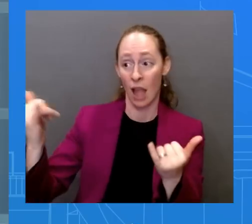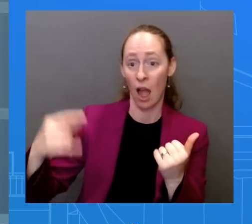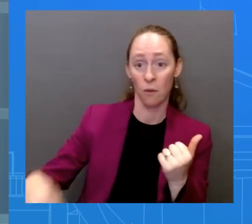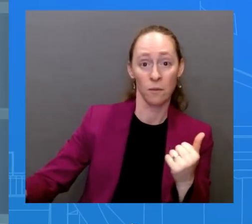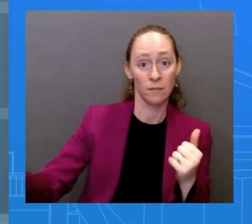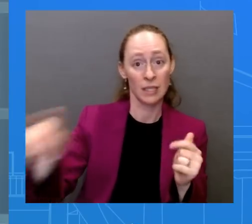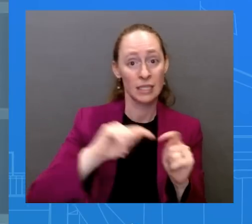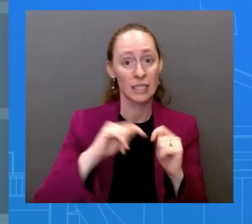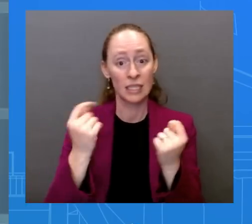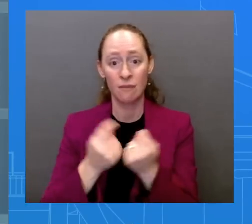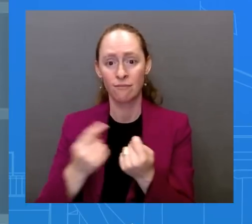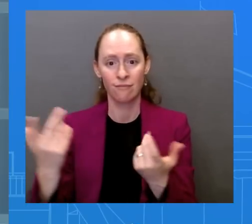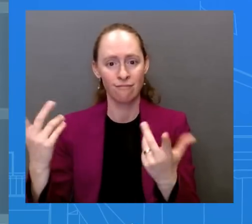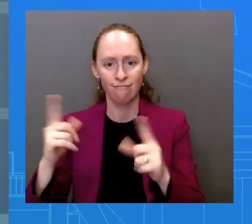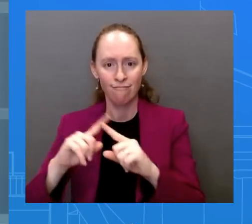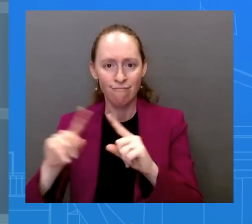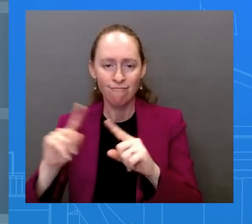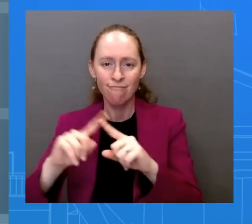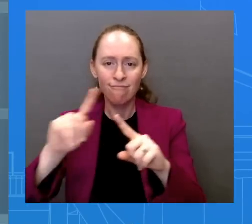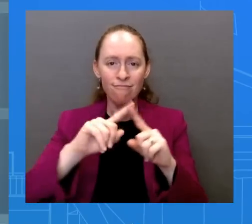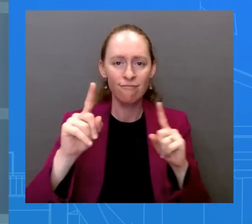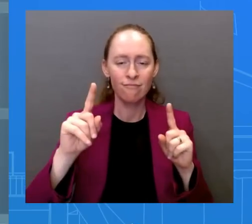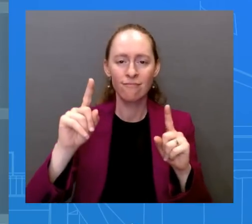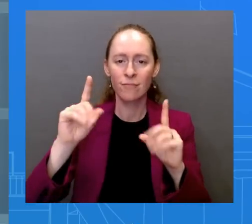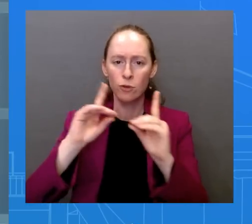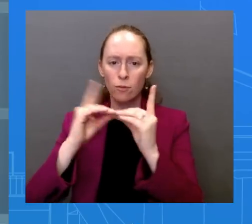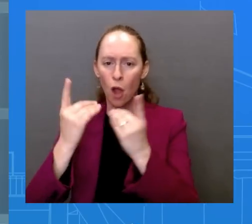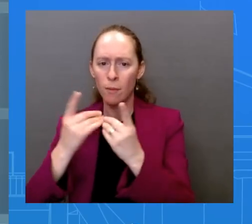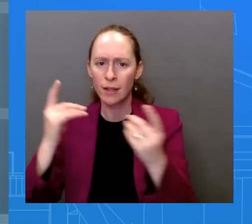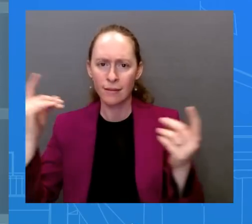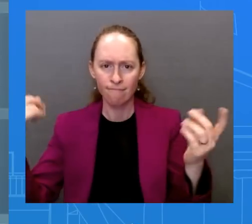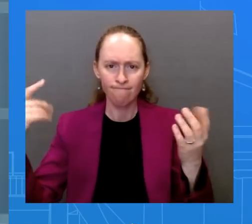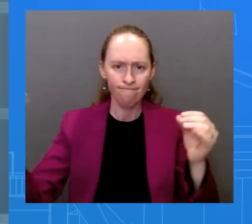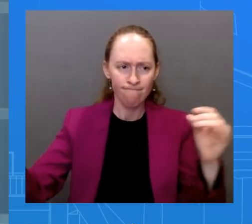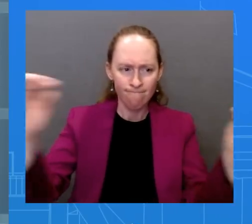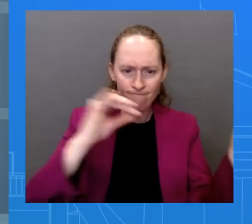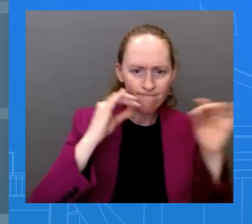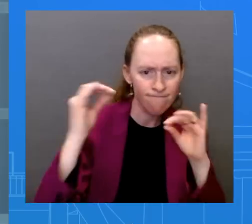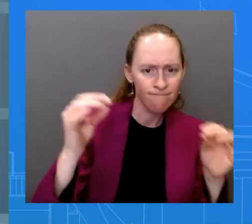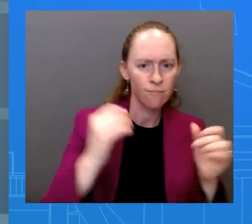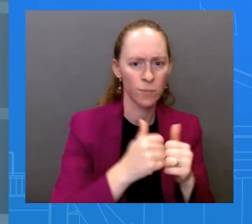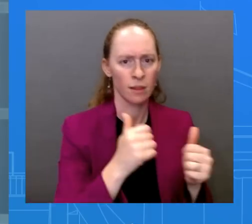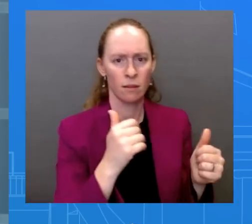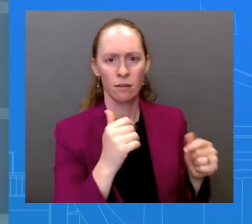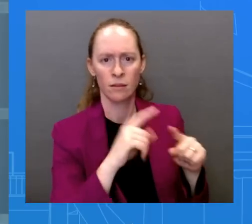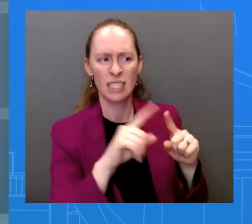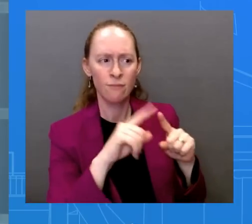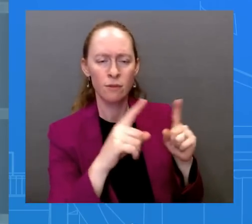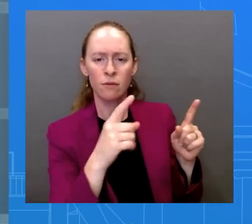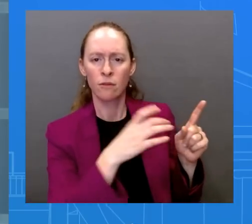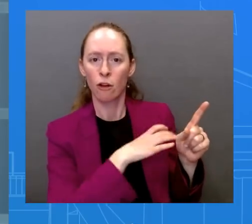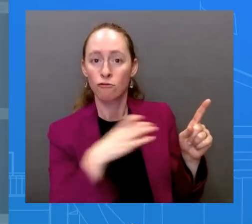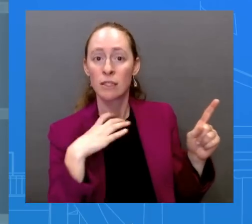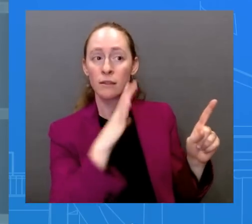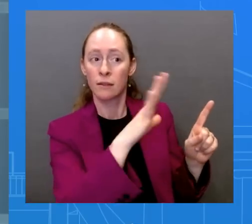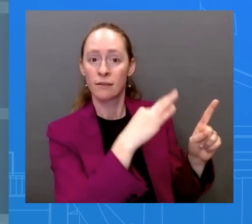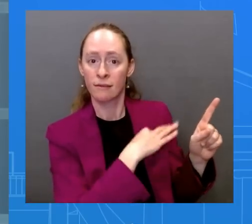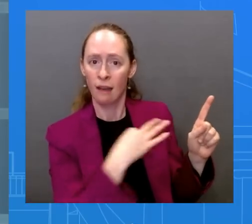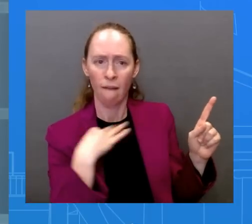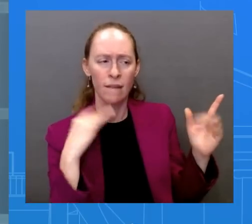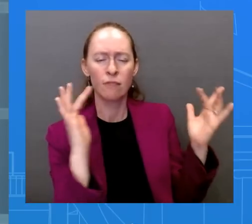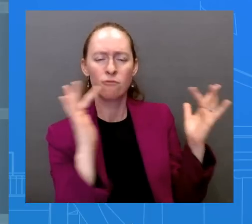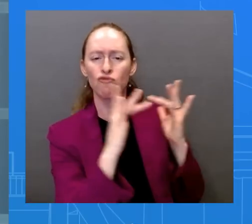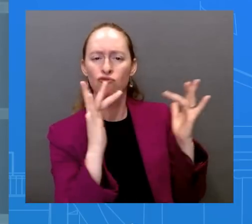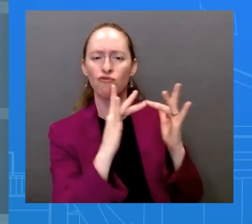are having regular conversations with members of Congress and their staff in a bipartisan way, because we think this is something